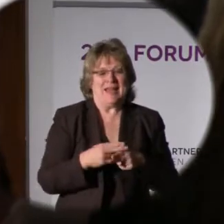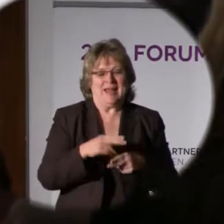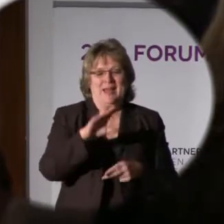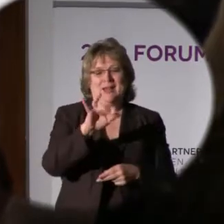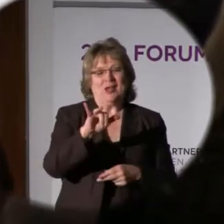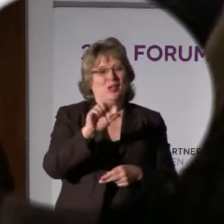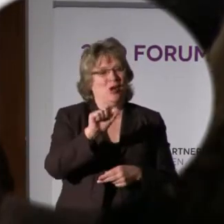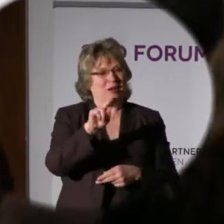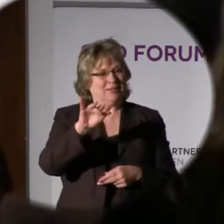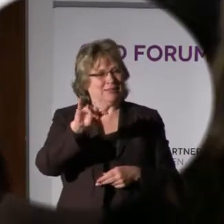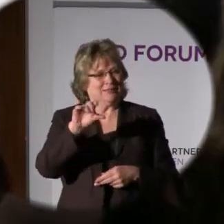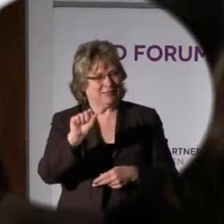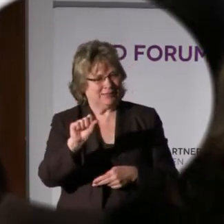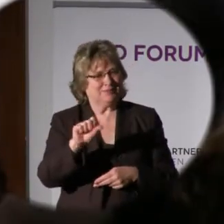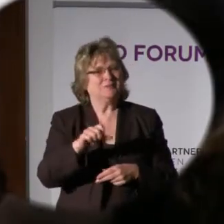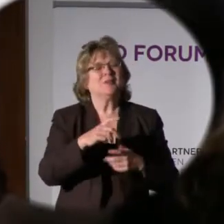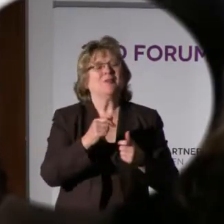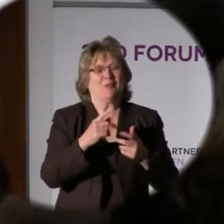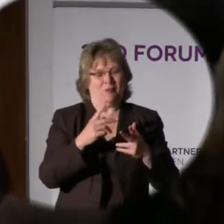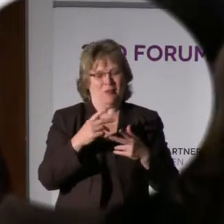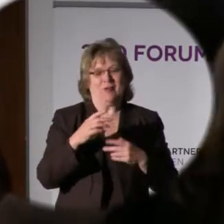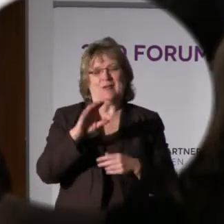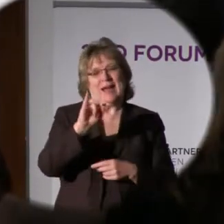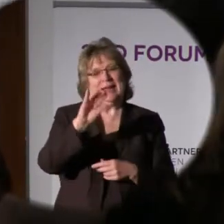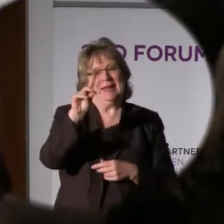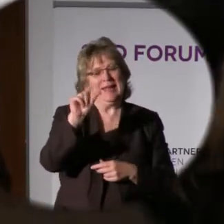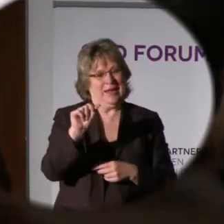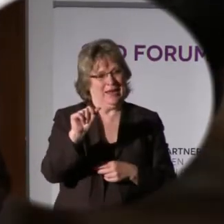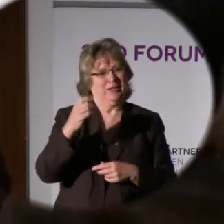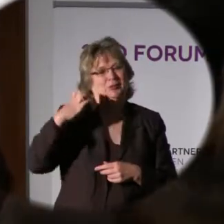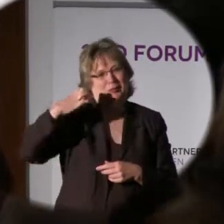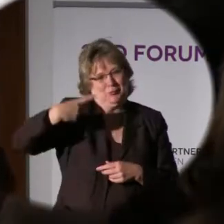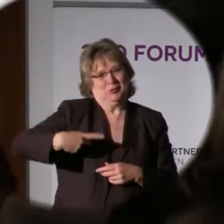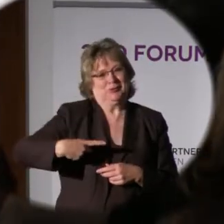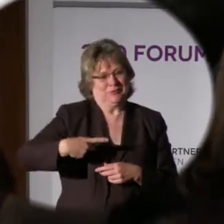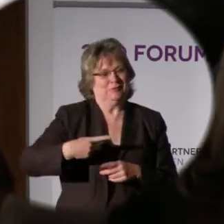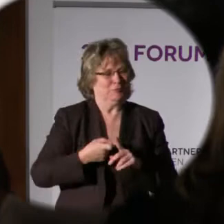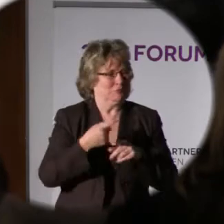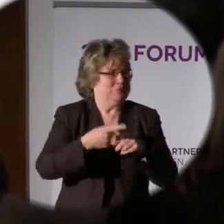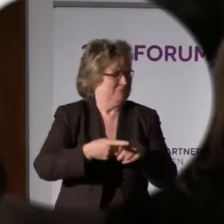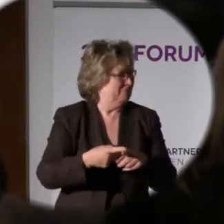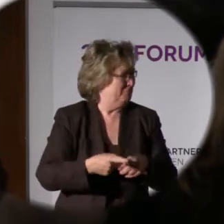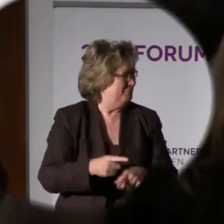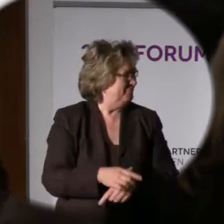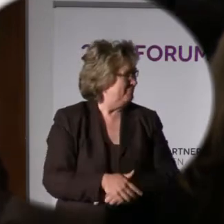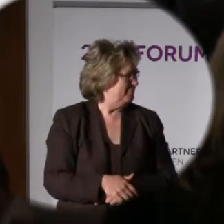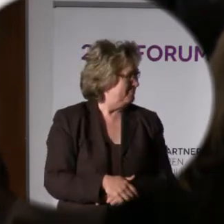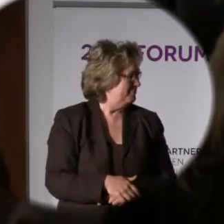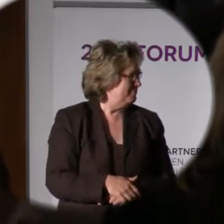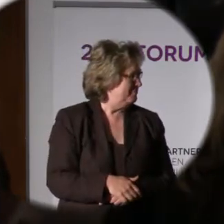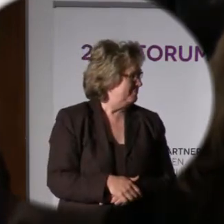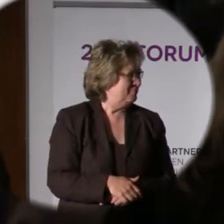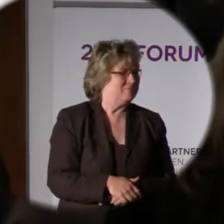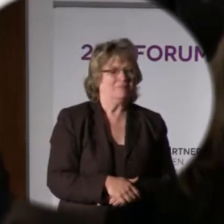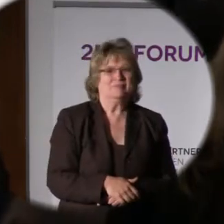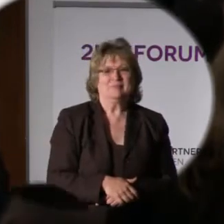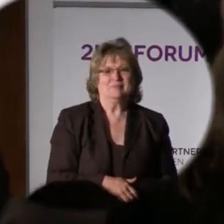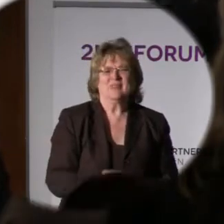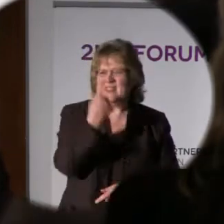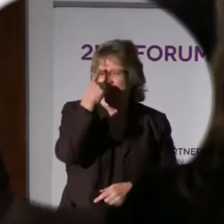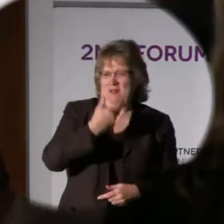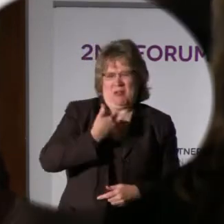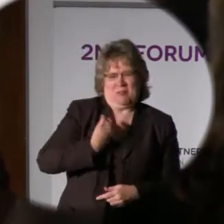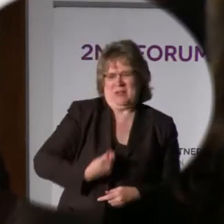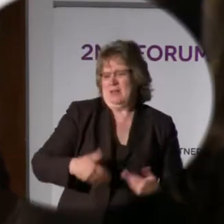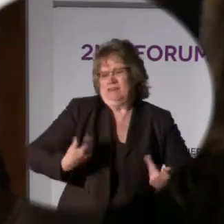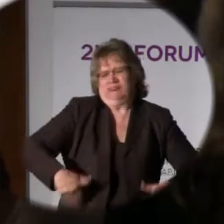Chairperson, I'm very thankful this evening for being accorded this royal honor to attend and speak at